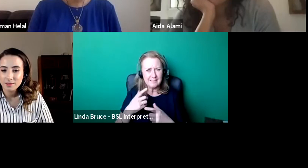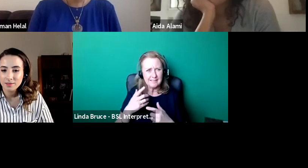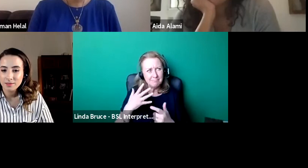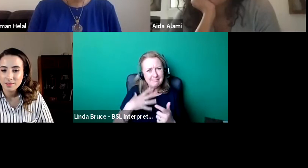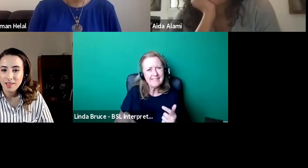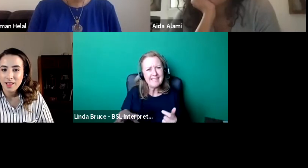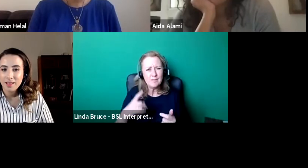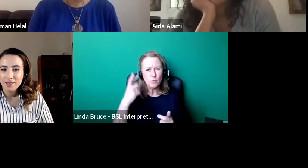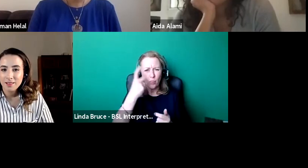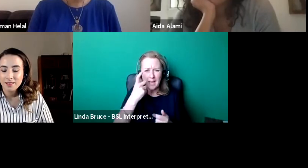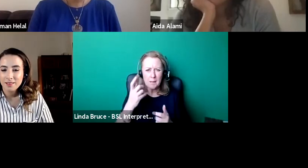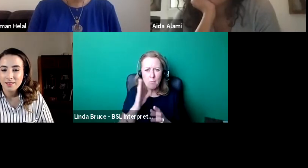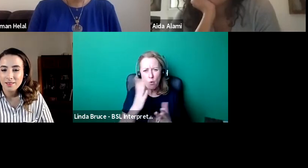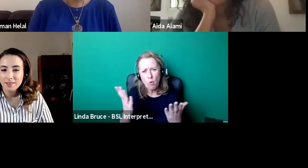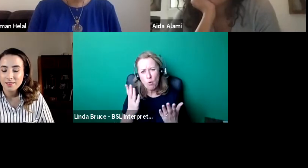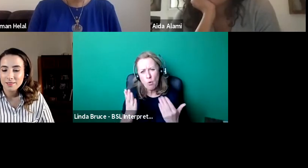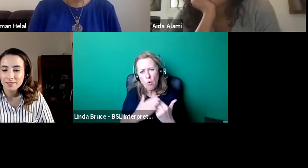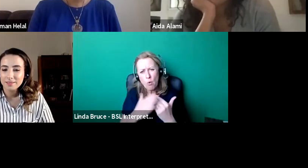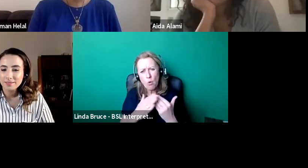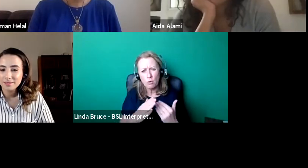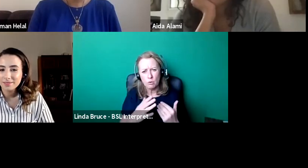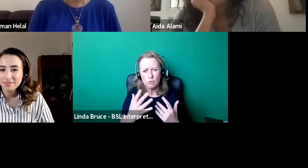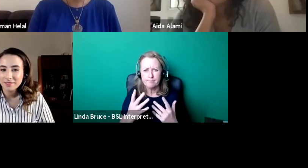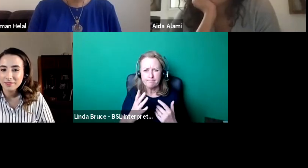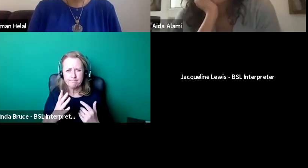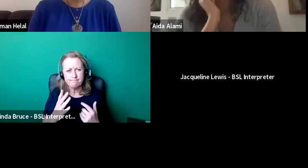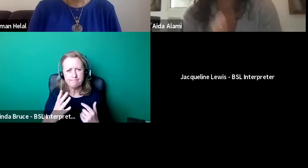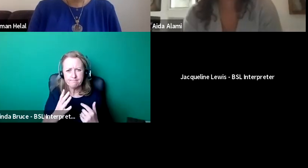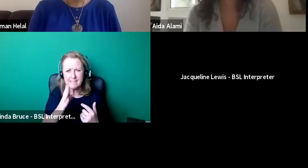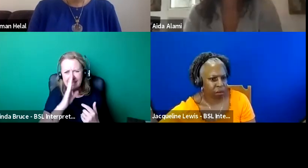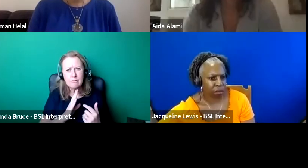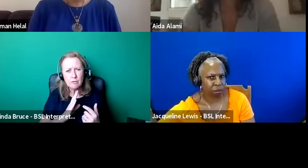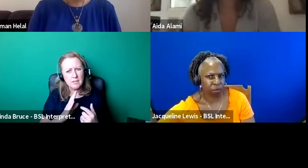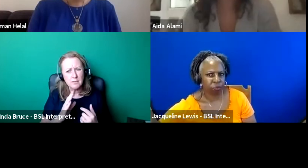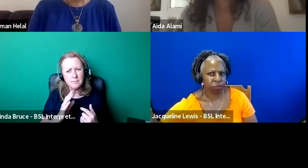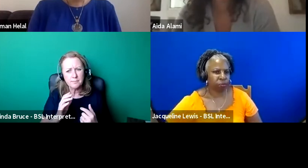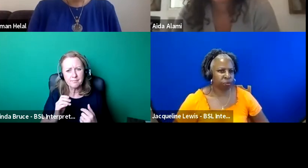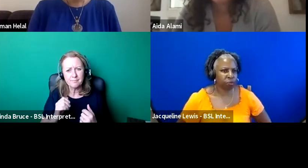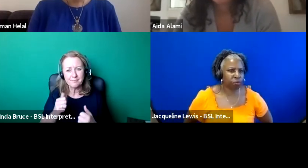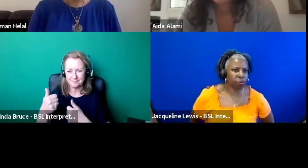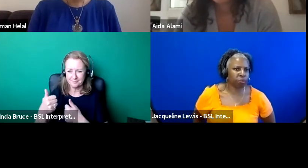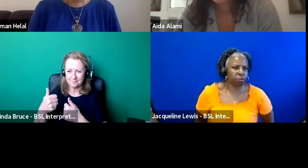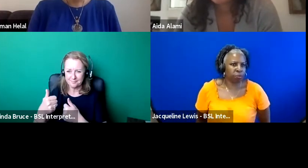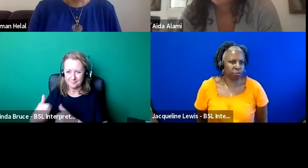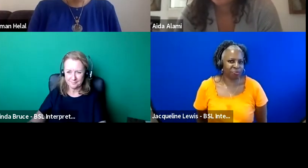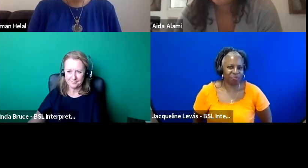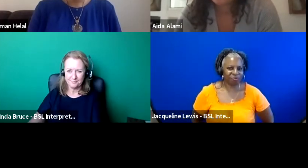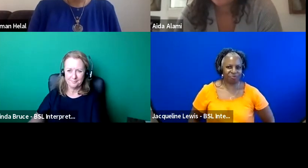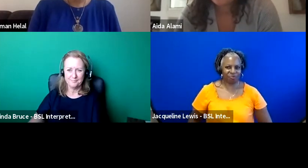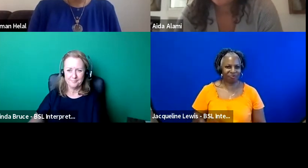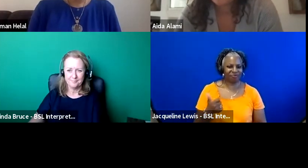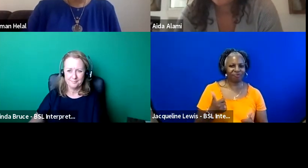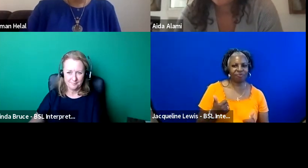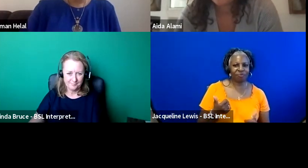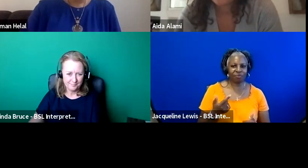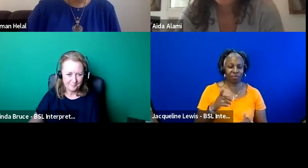here comment on that? Maybe Aida, because you touched on it a little bit earlier. Sure. I mean, as